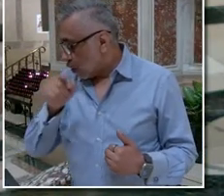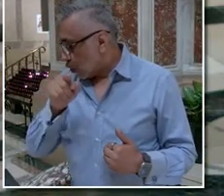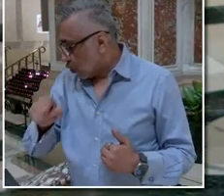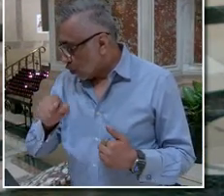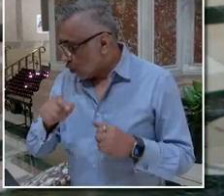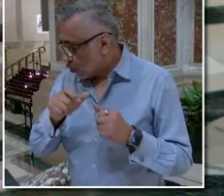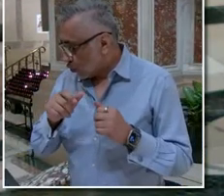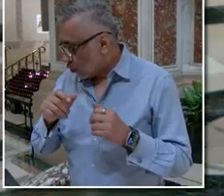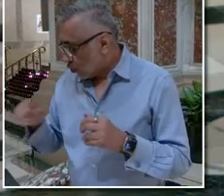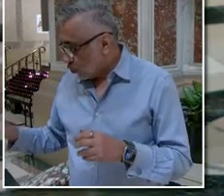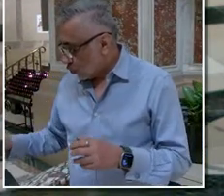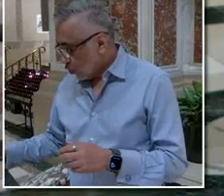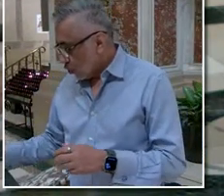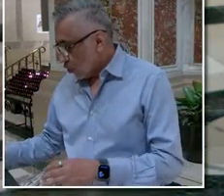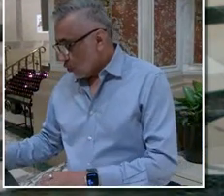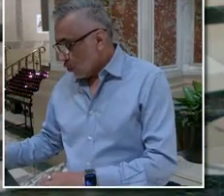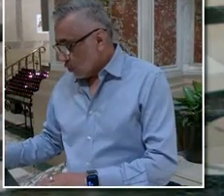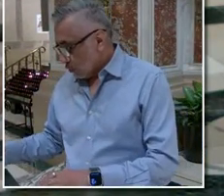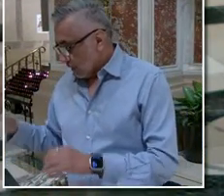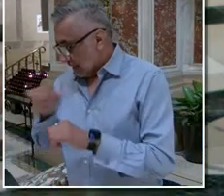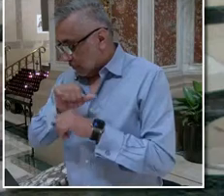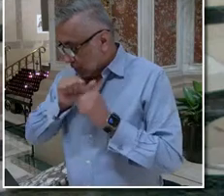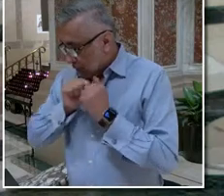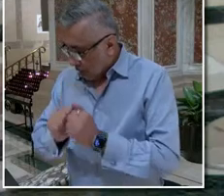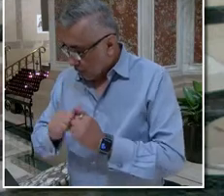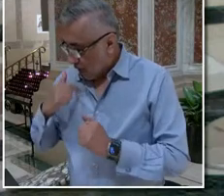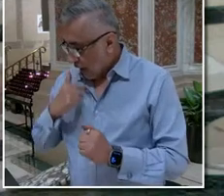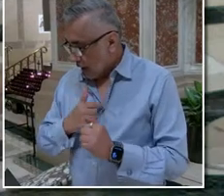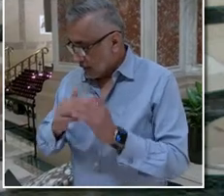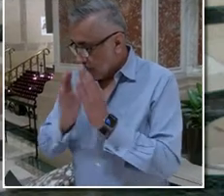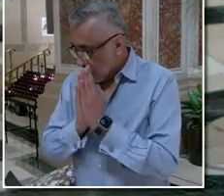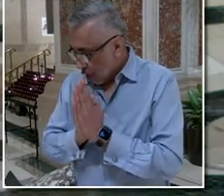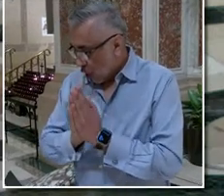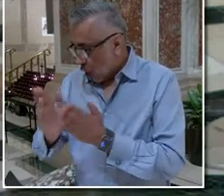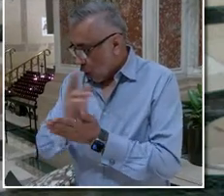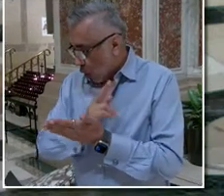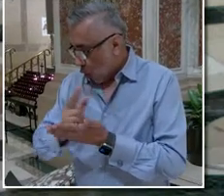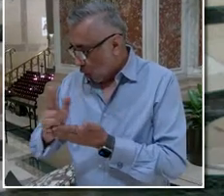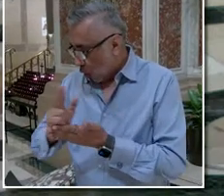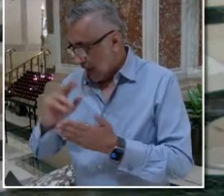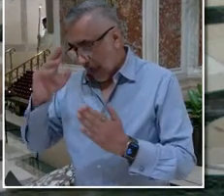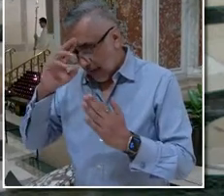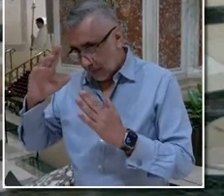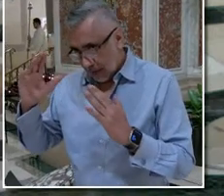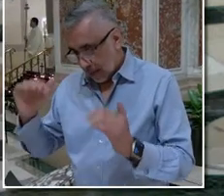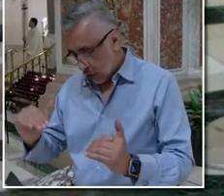to remain with us in prayer and holy expectation.